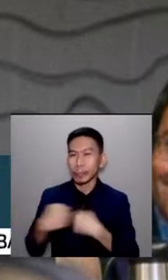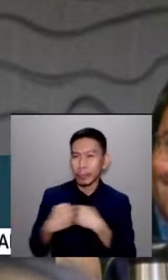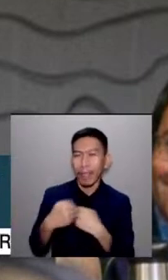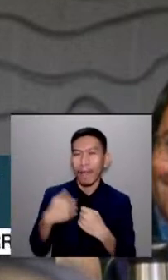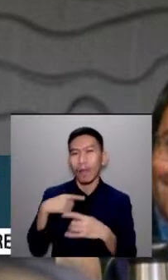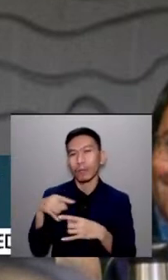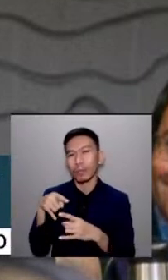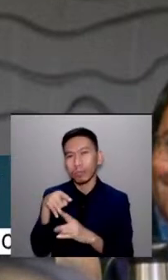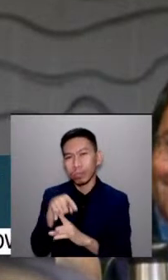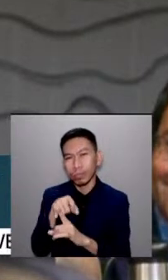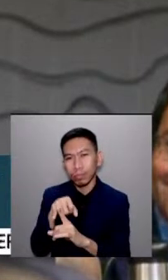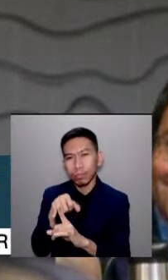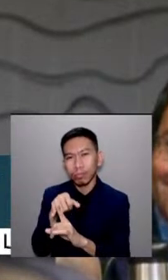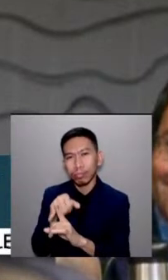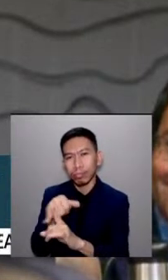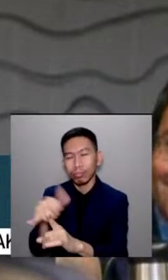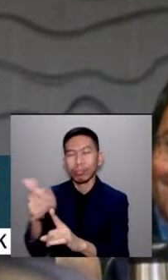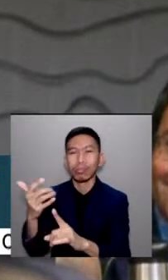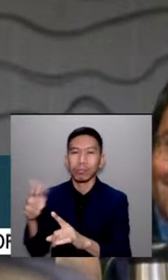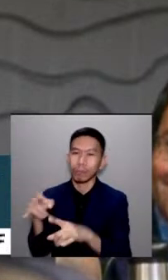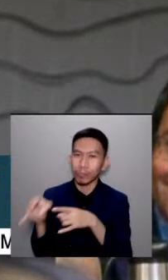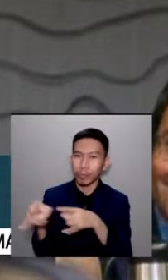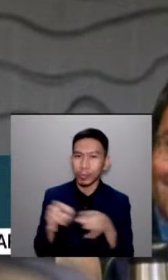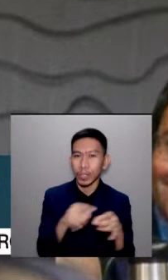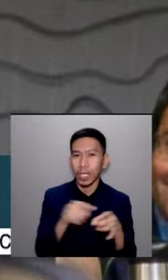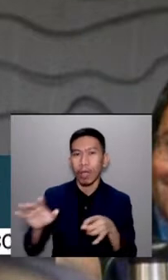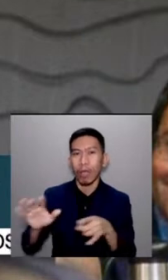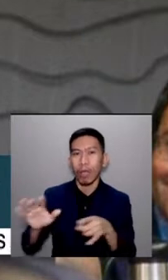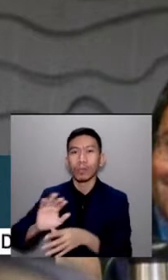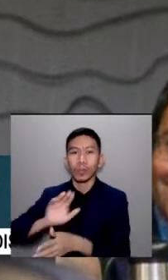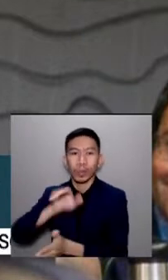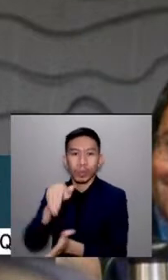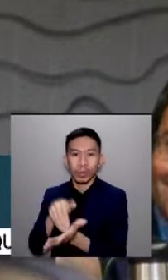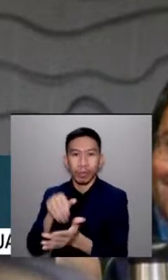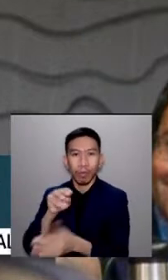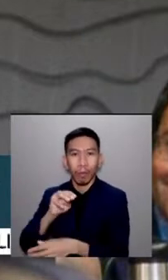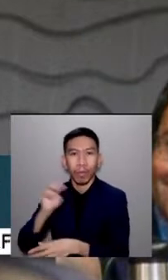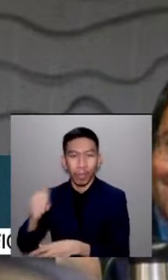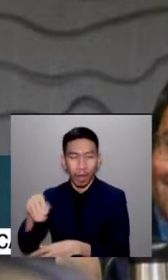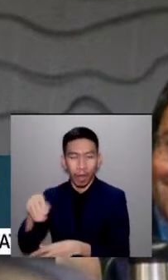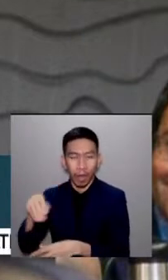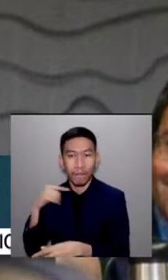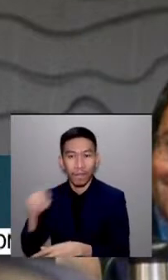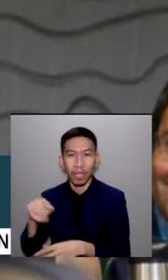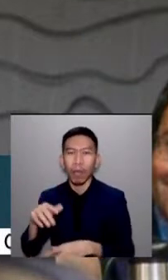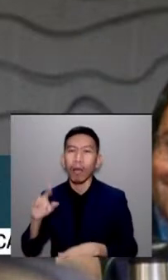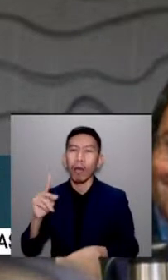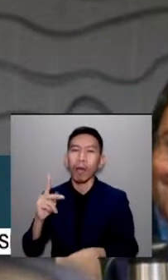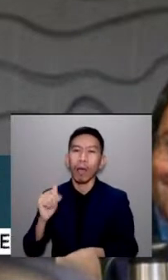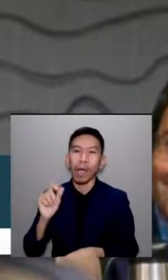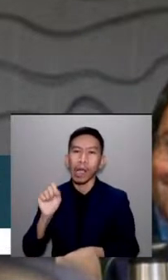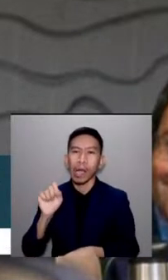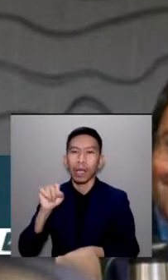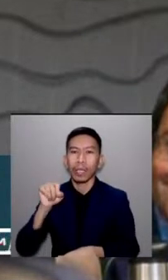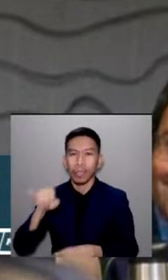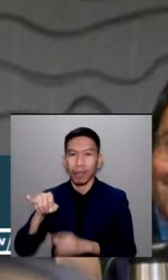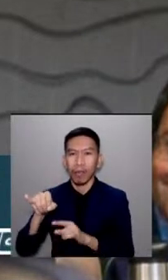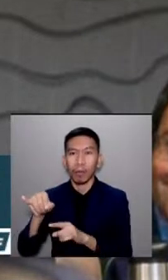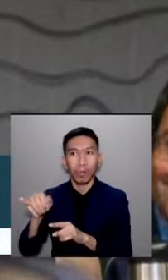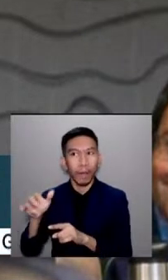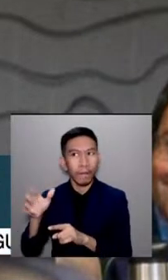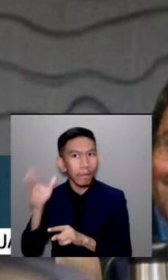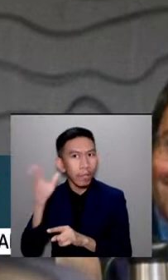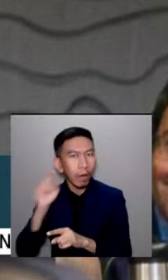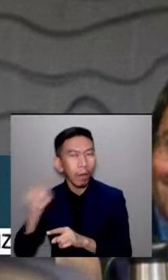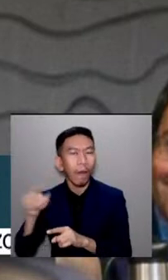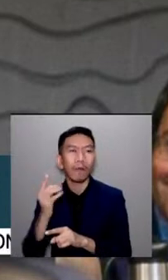public ridiculing at the division's headquarters in Manila. There were also recordings where Kasai was heard making